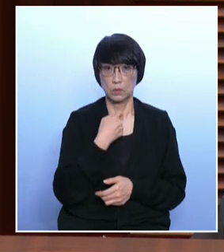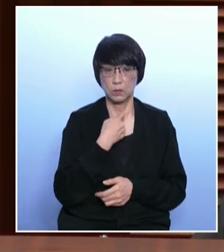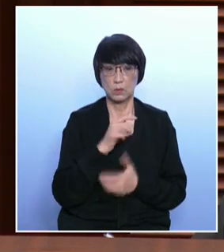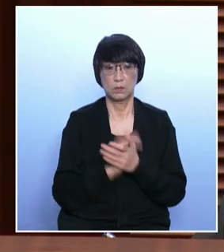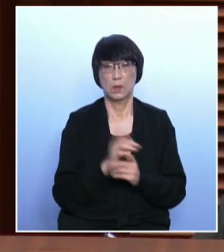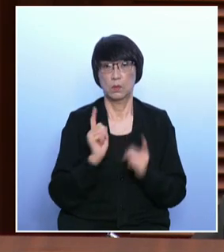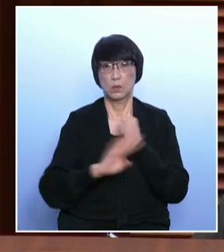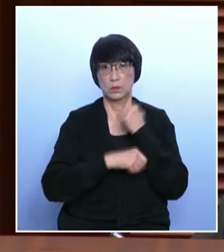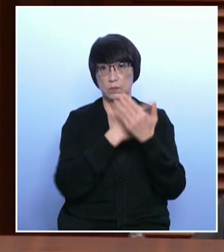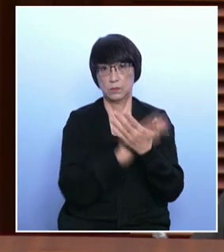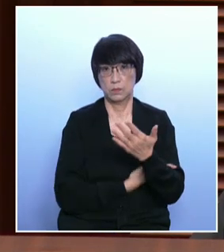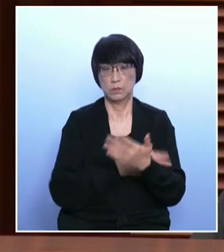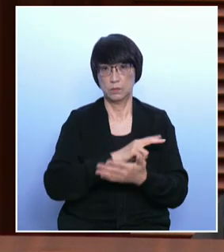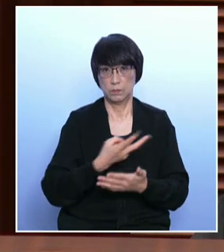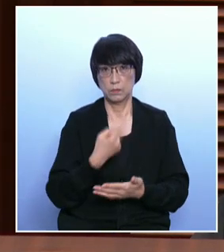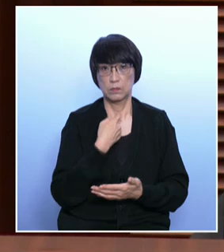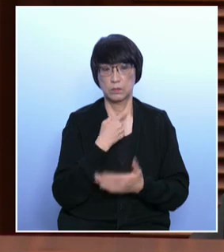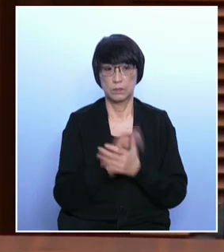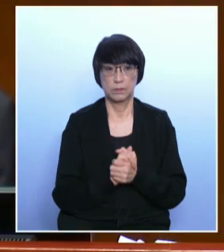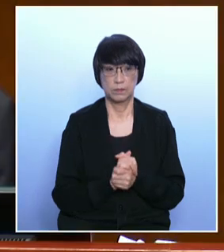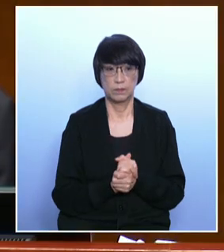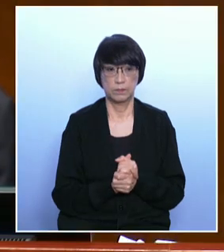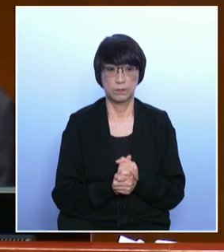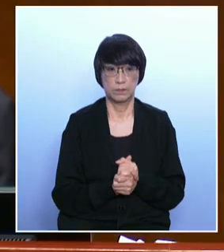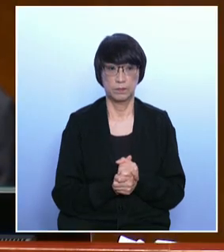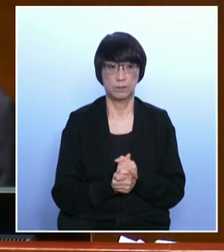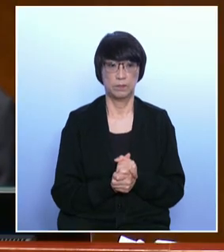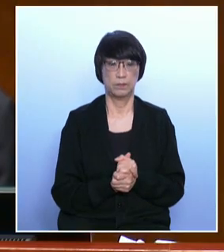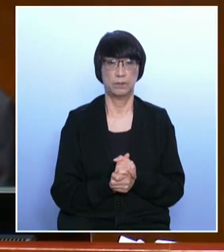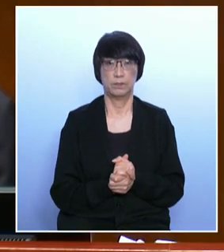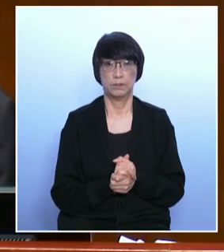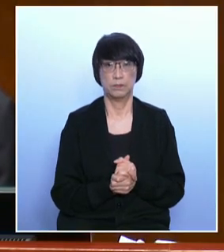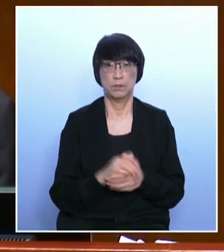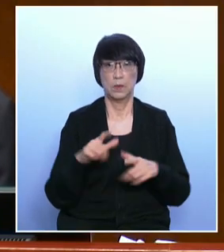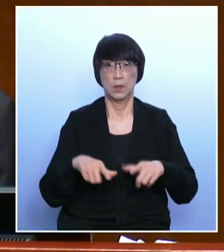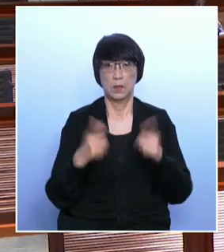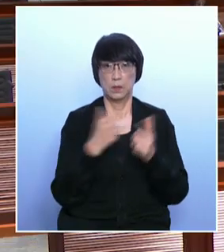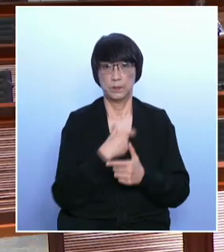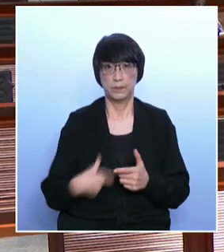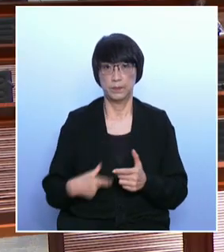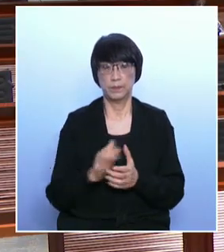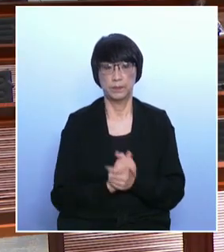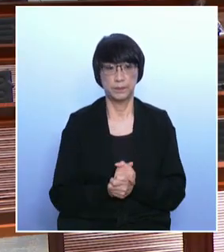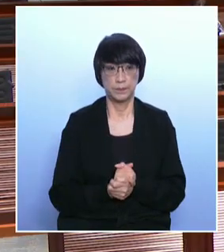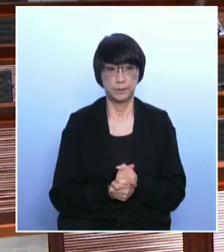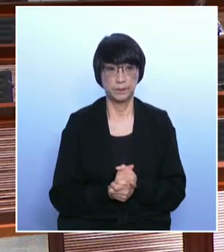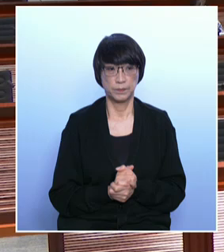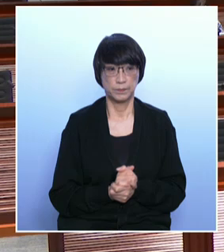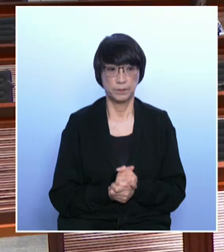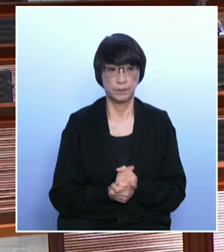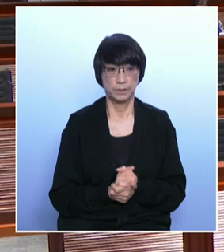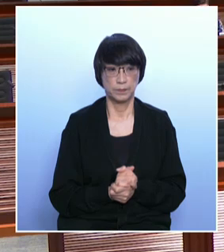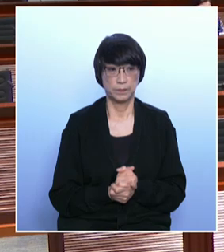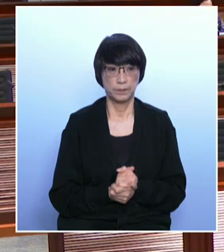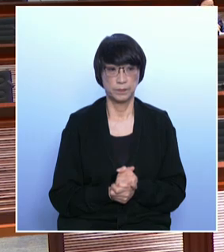We will take these into account, and if need be, we will amend legislation. Next, Ms.